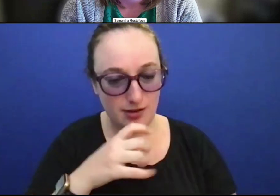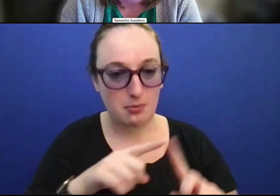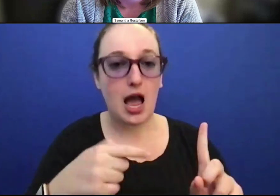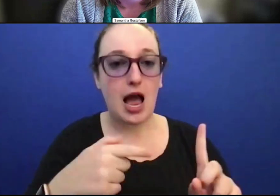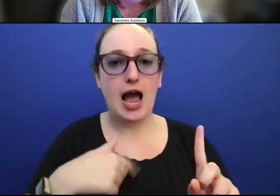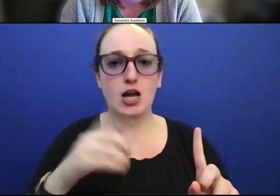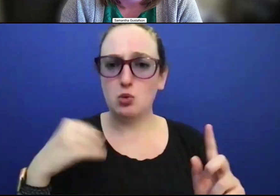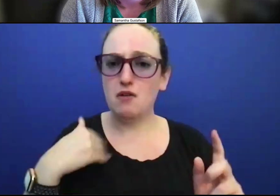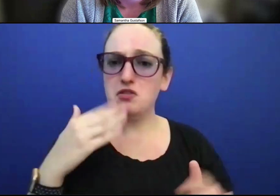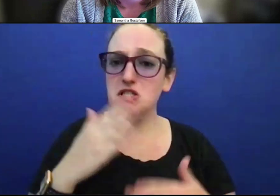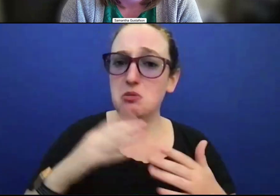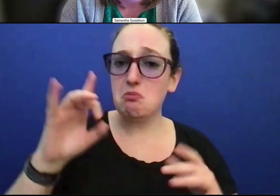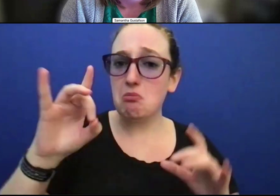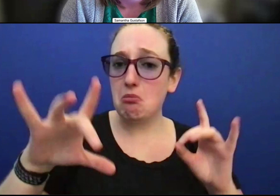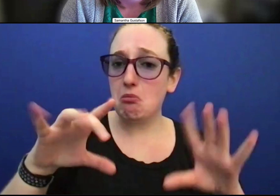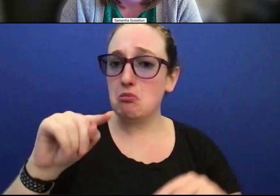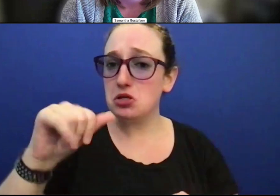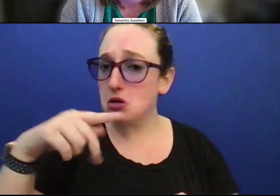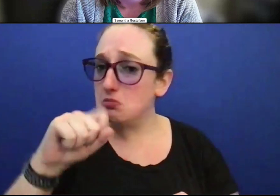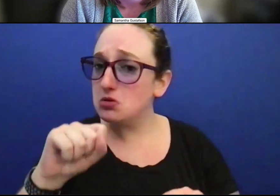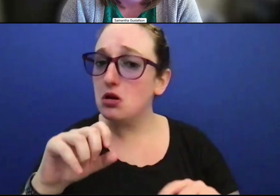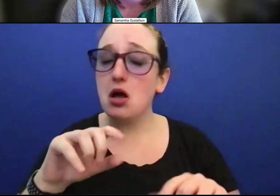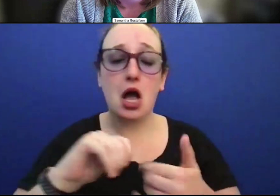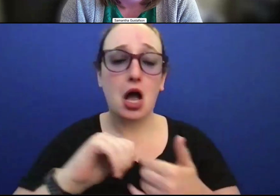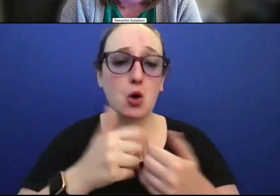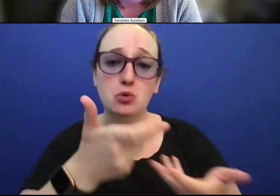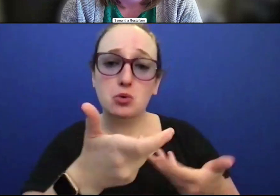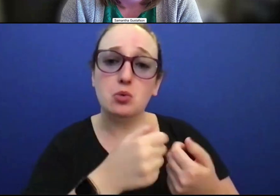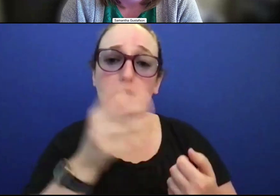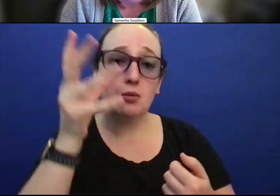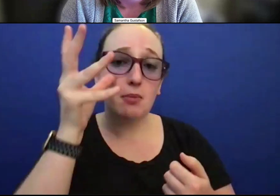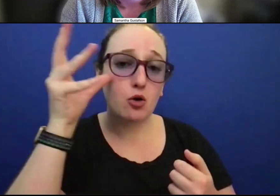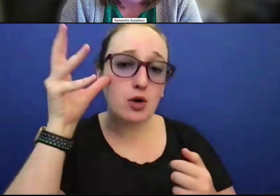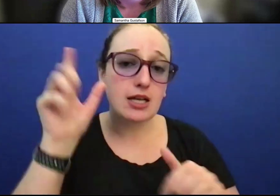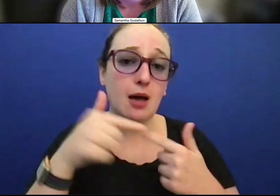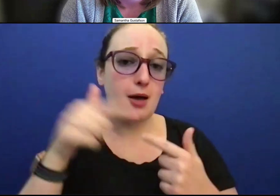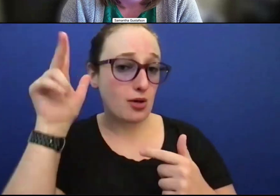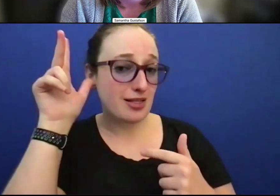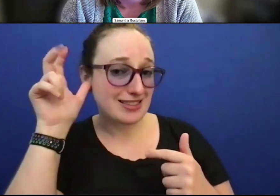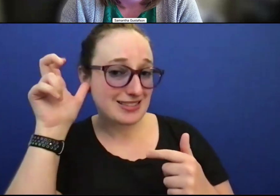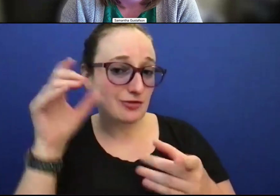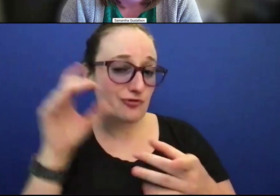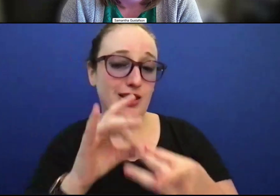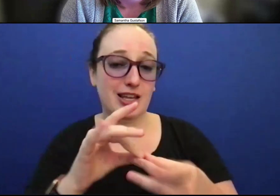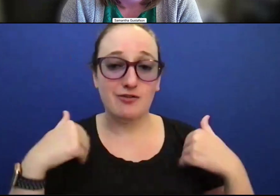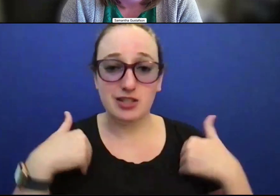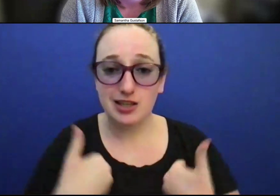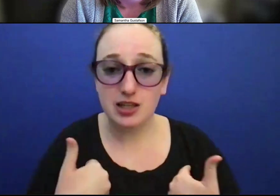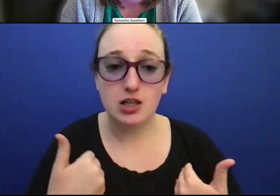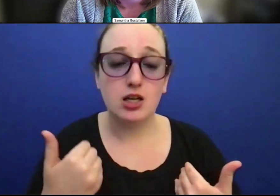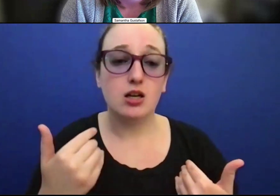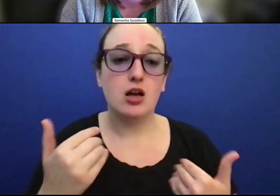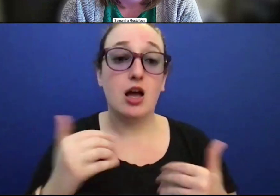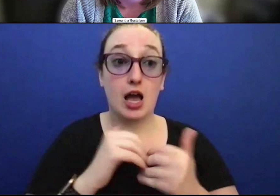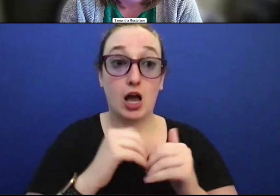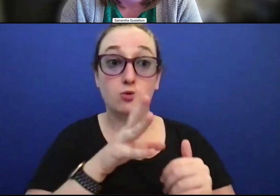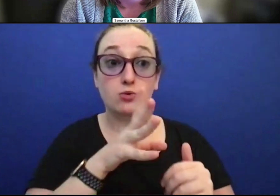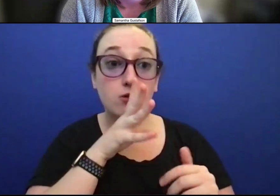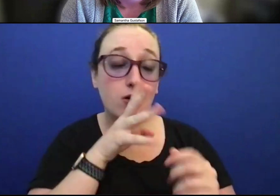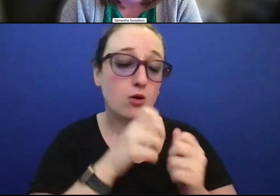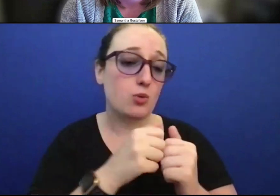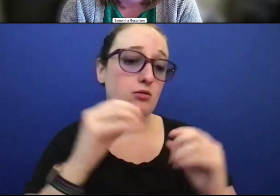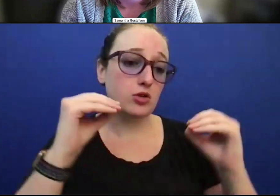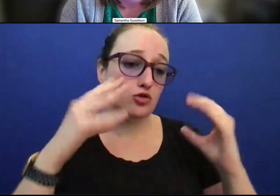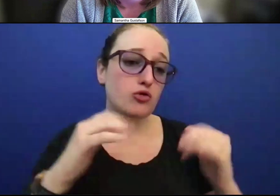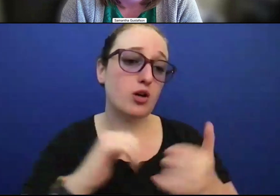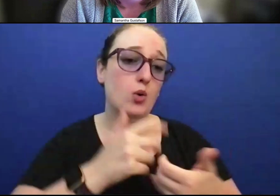how to talk with parents about listening related fatigue and how to help them talk with their teachers and their education systems about it.